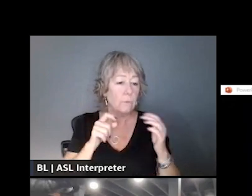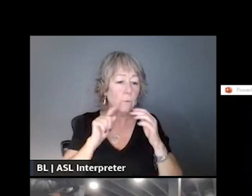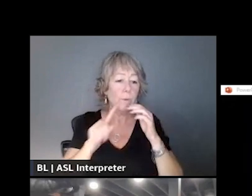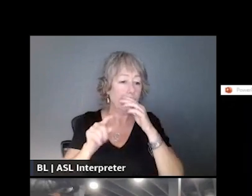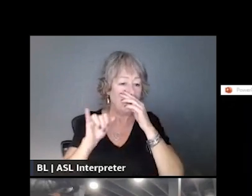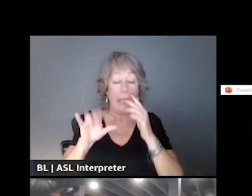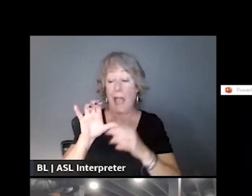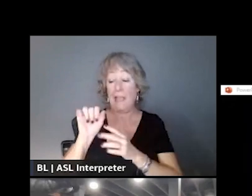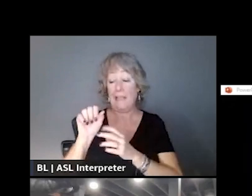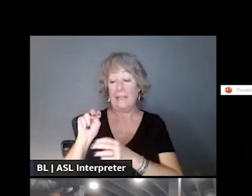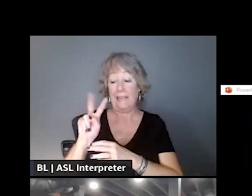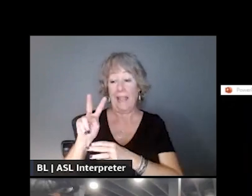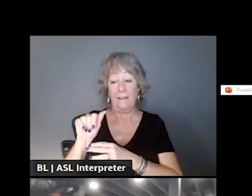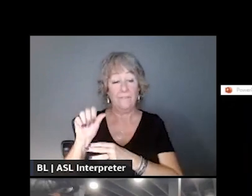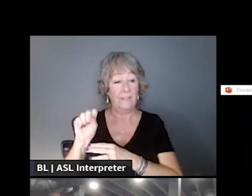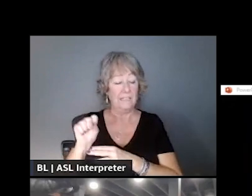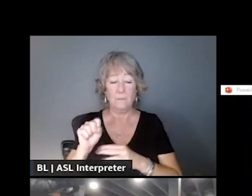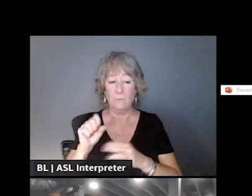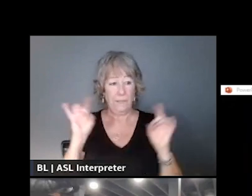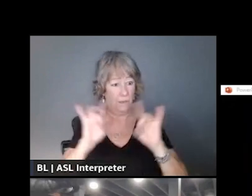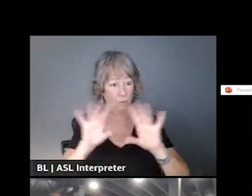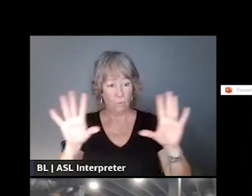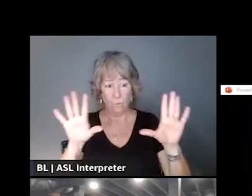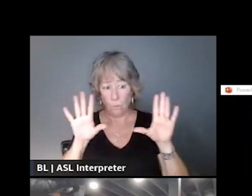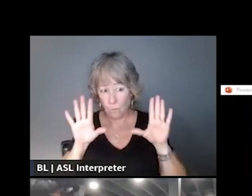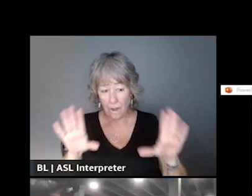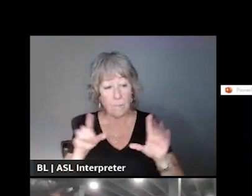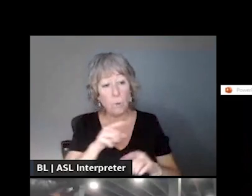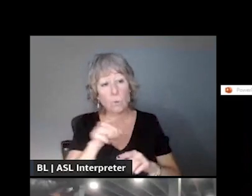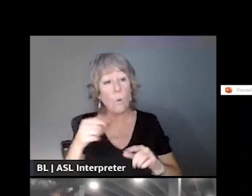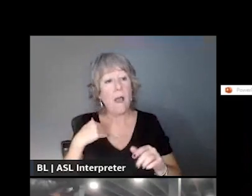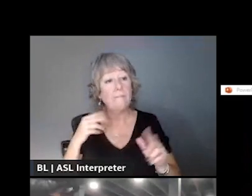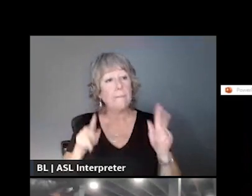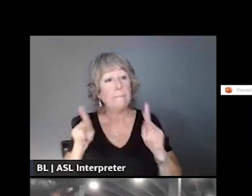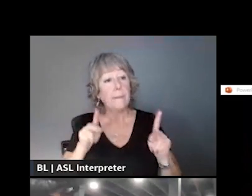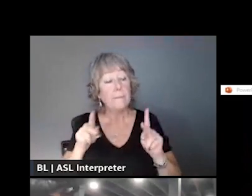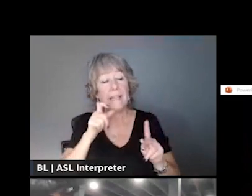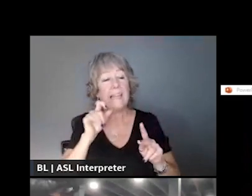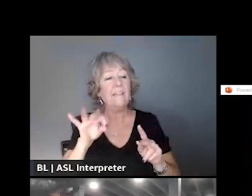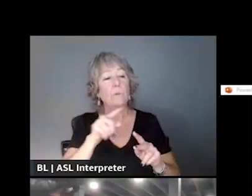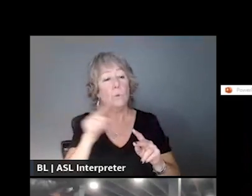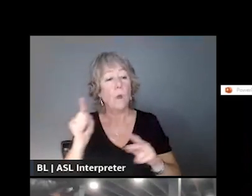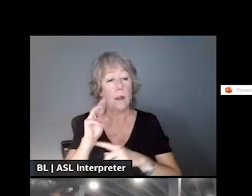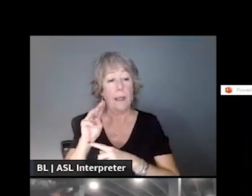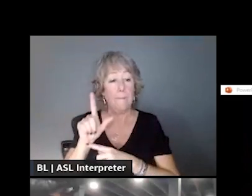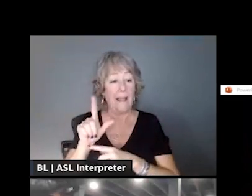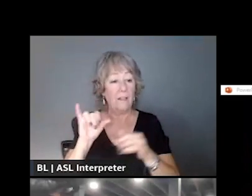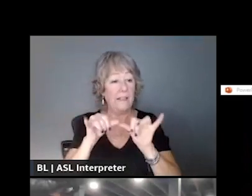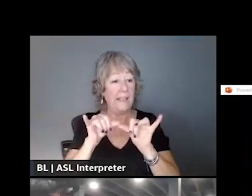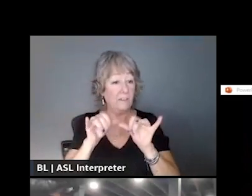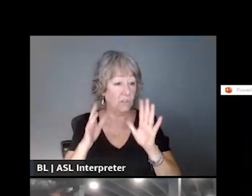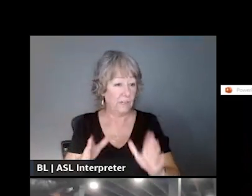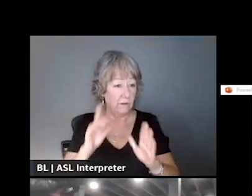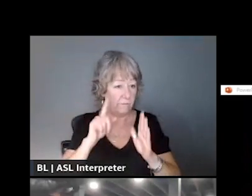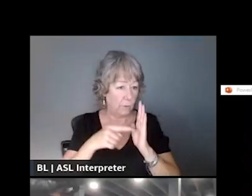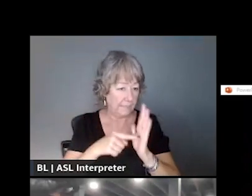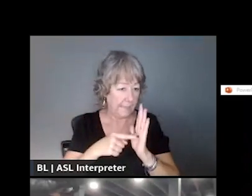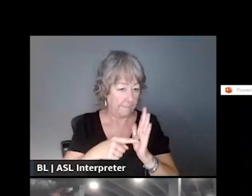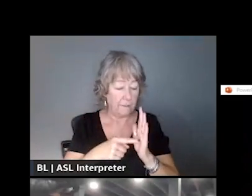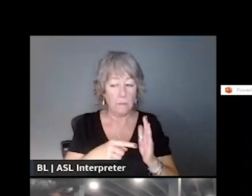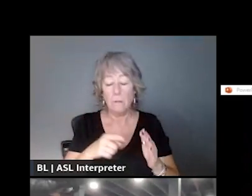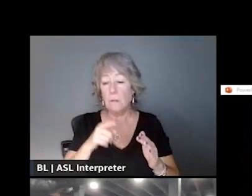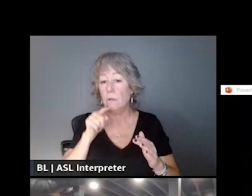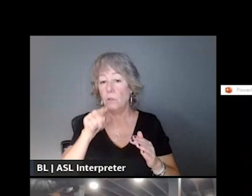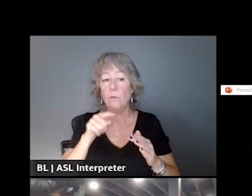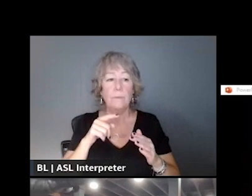mean, Canvas is truly like, if you've got people, if you are an ML engineer, for example, and you've got people that you've been,